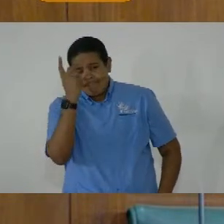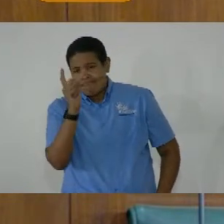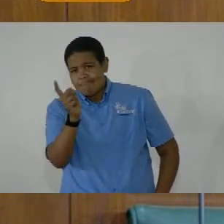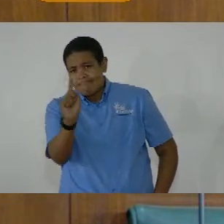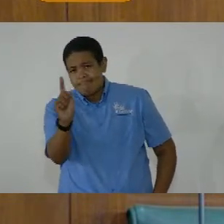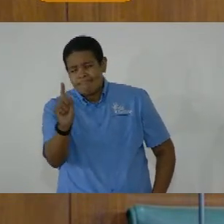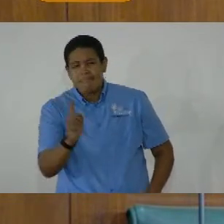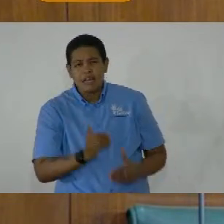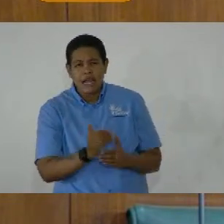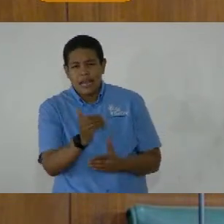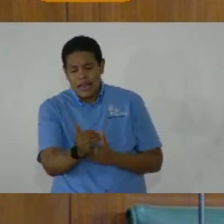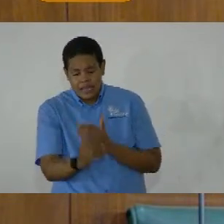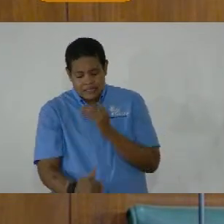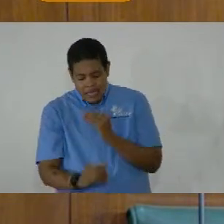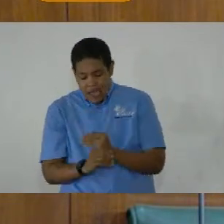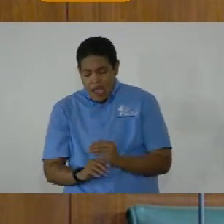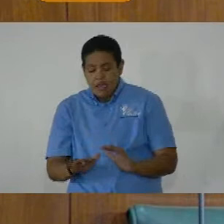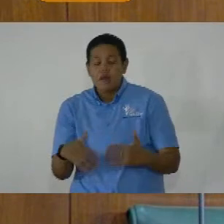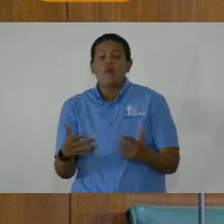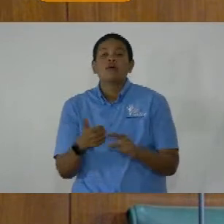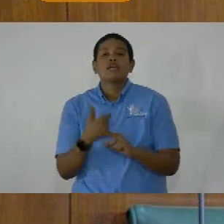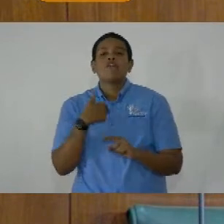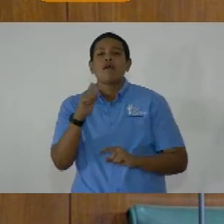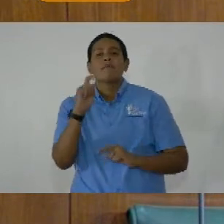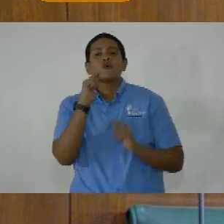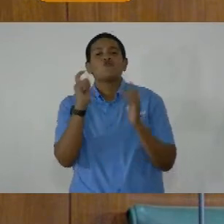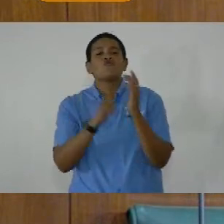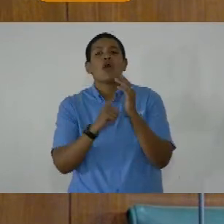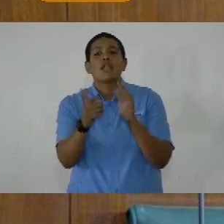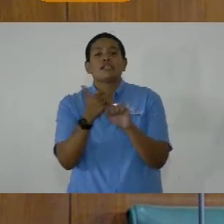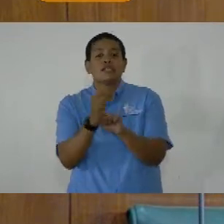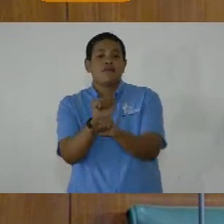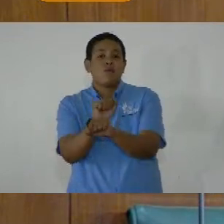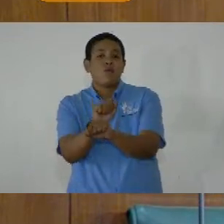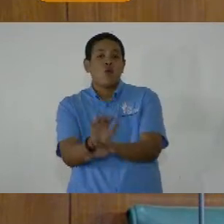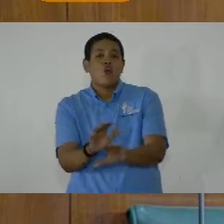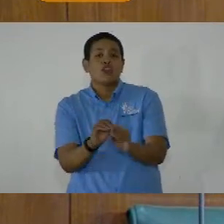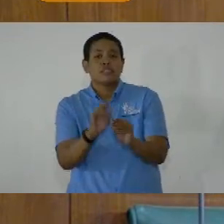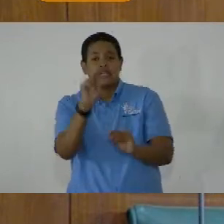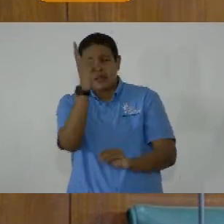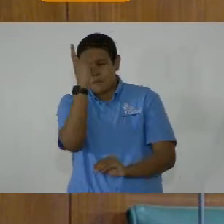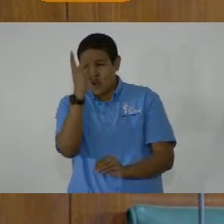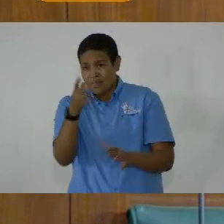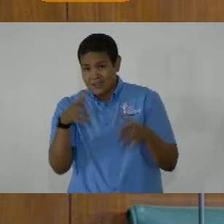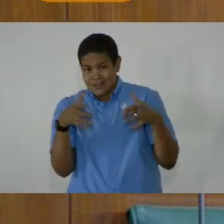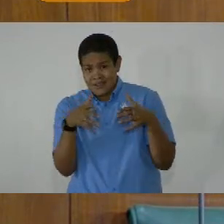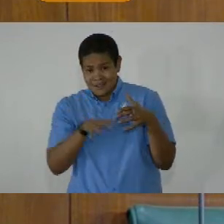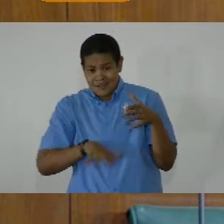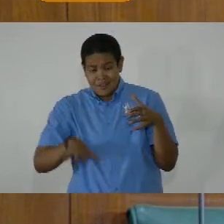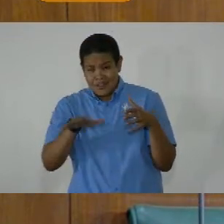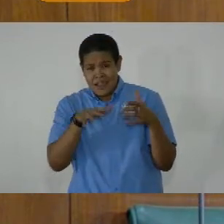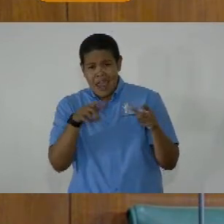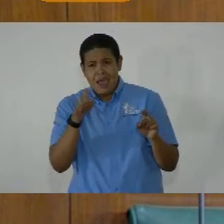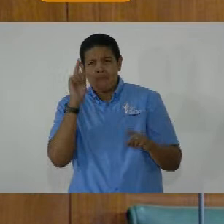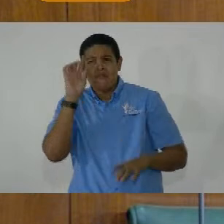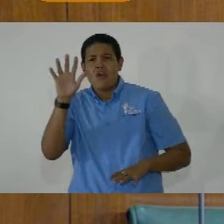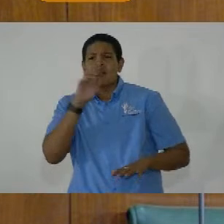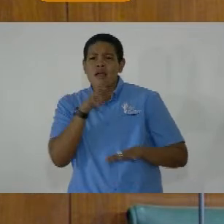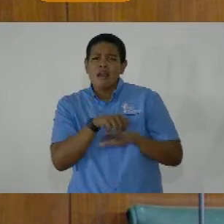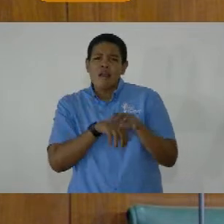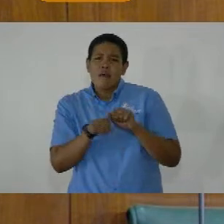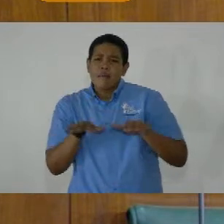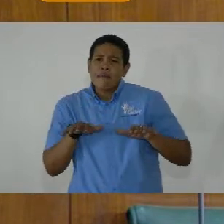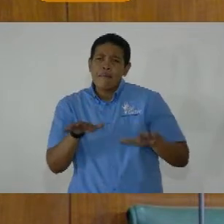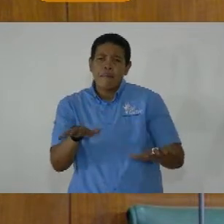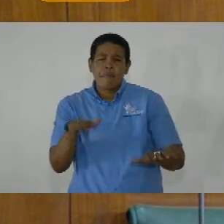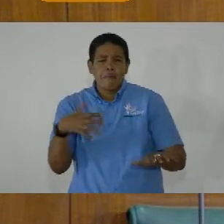Next, Madam Speaker, I must recognize the workers in the political vineyard for their hard and